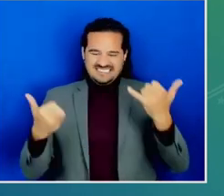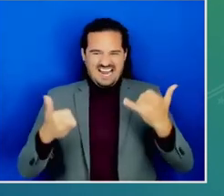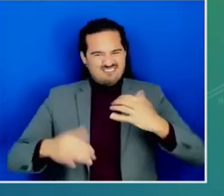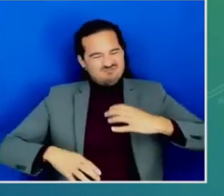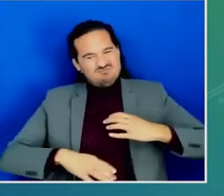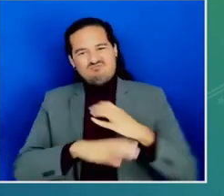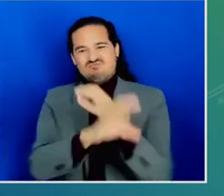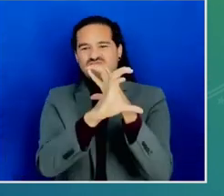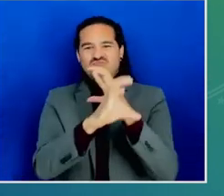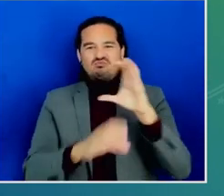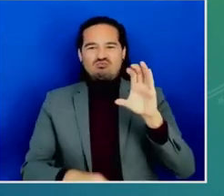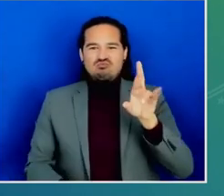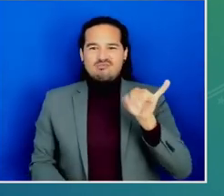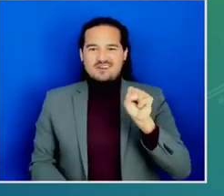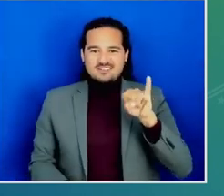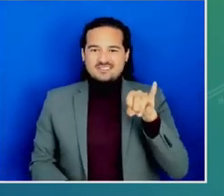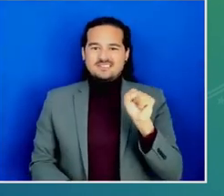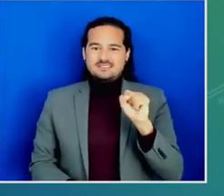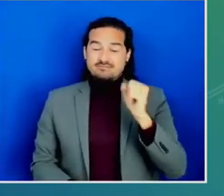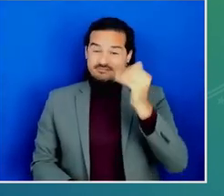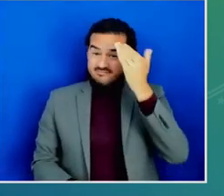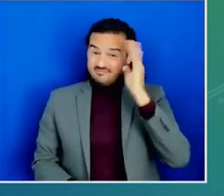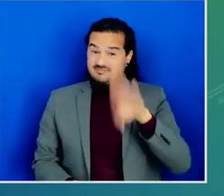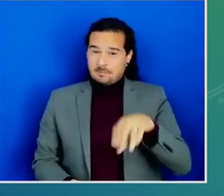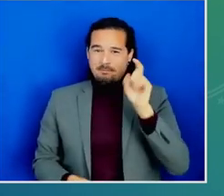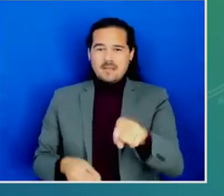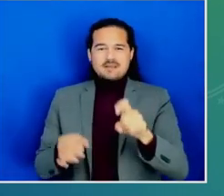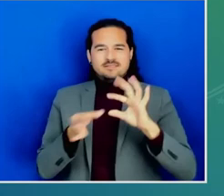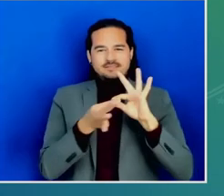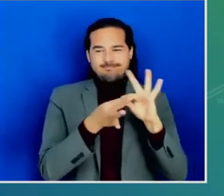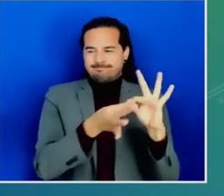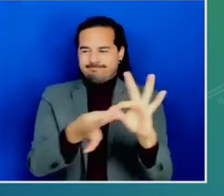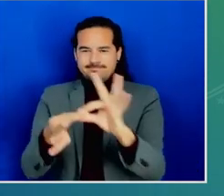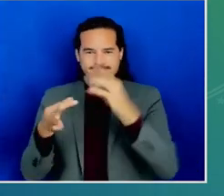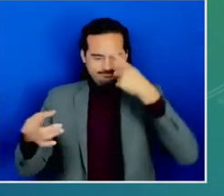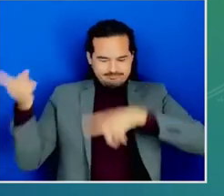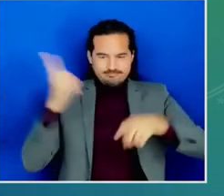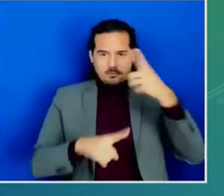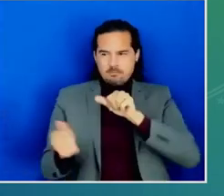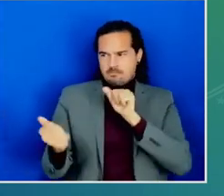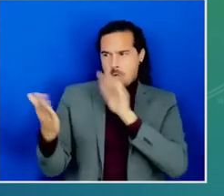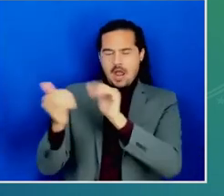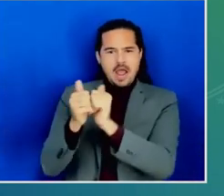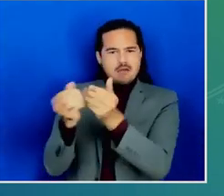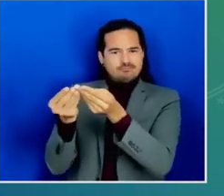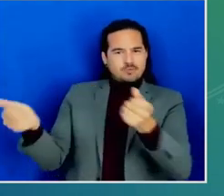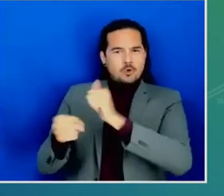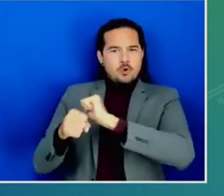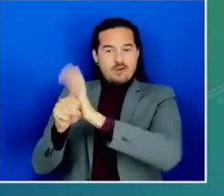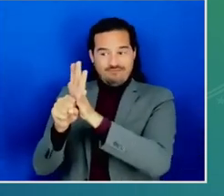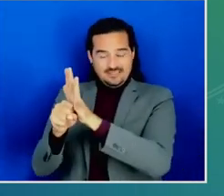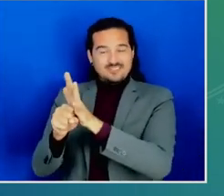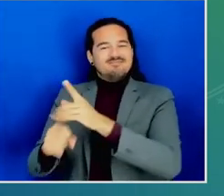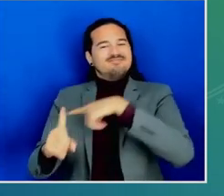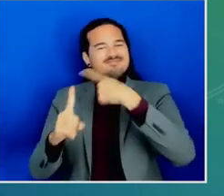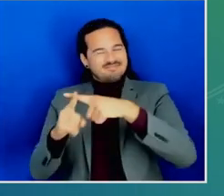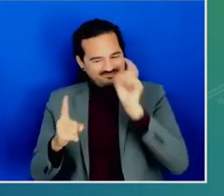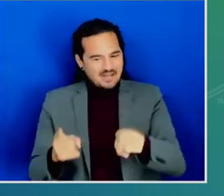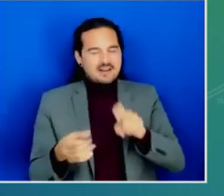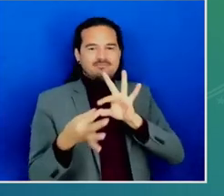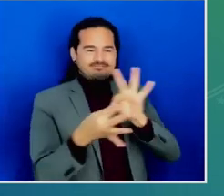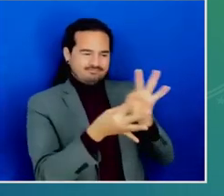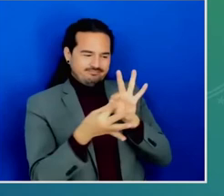to be a unified nation in response to COVID-19, we need a unified national response to climate change. We need to meet the